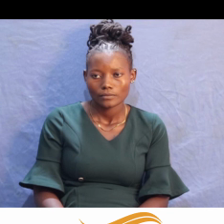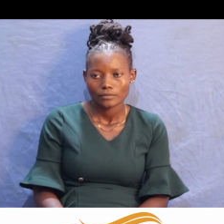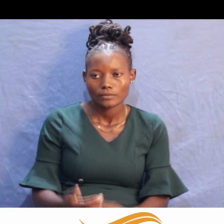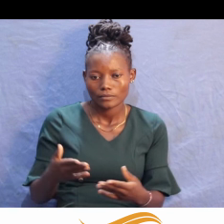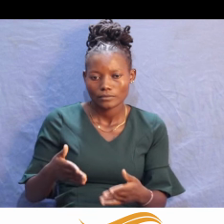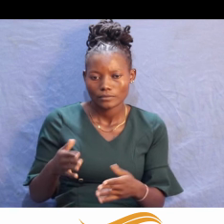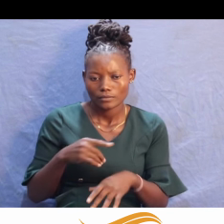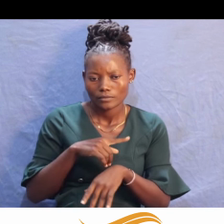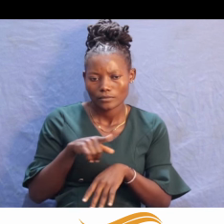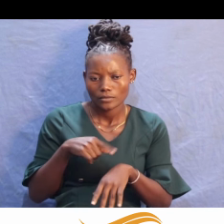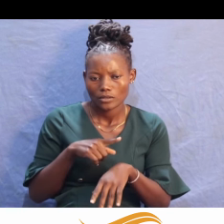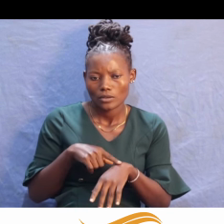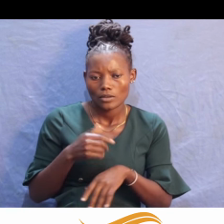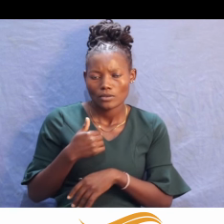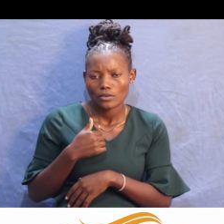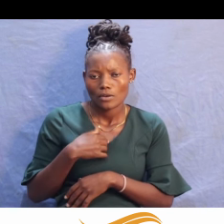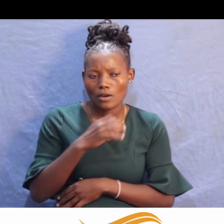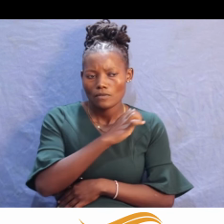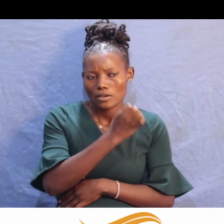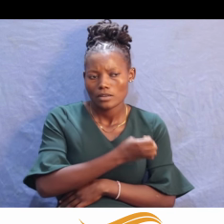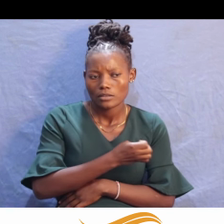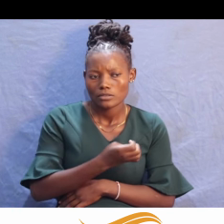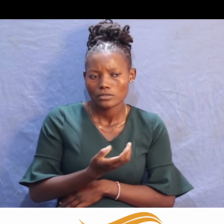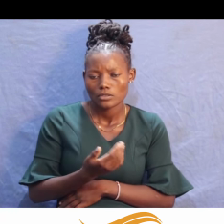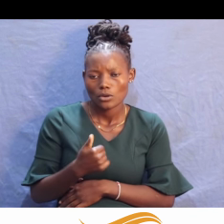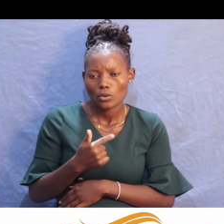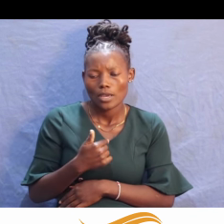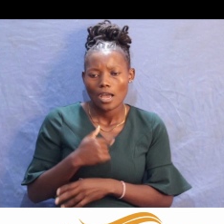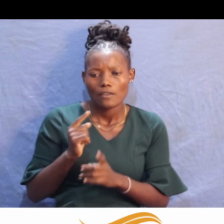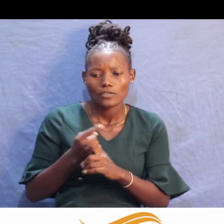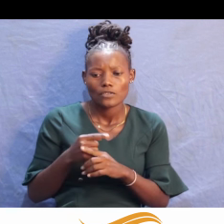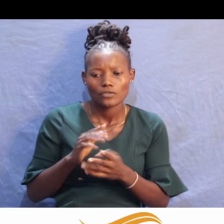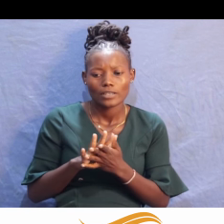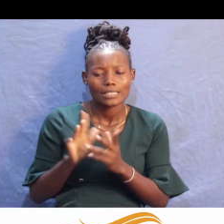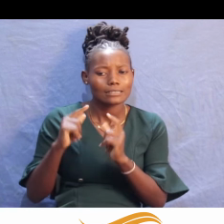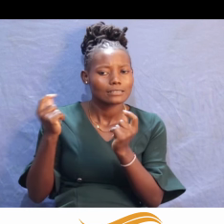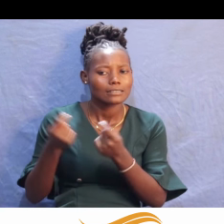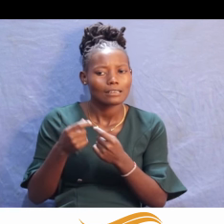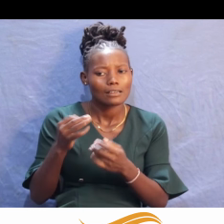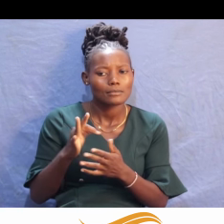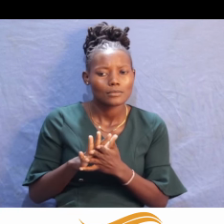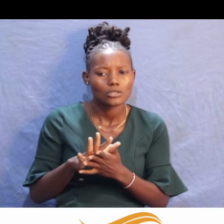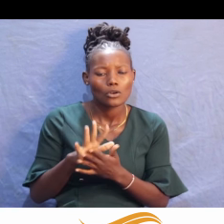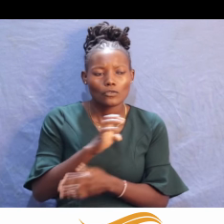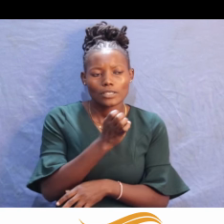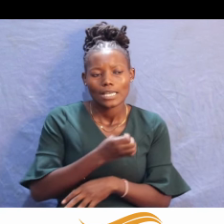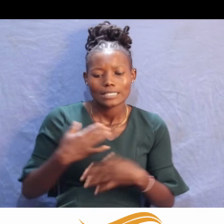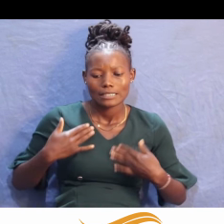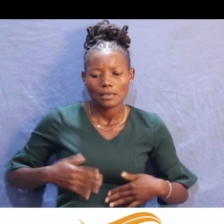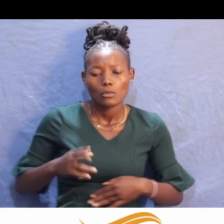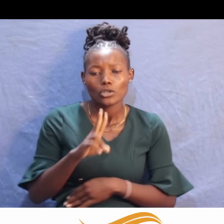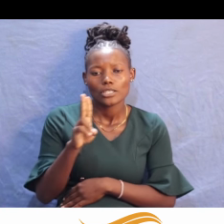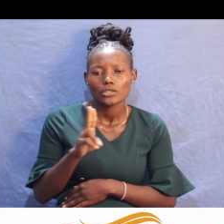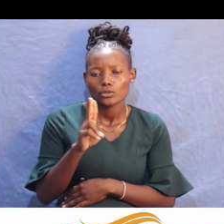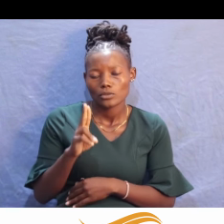when you burn energy, there's different types of sources of energy the body uses. These